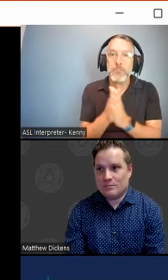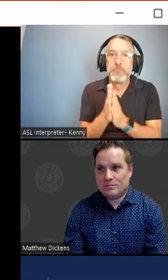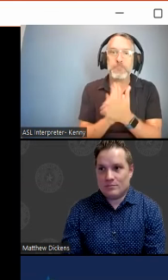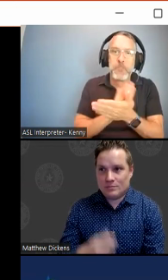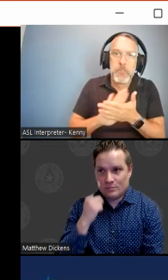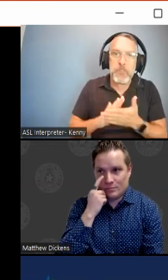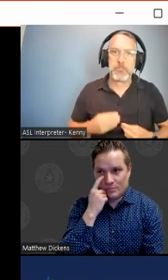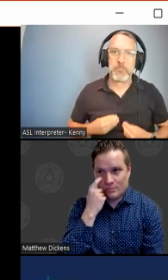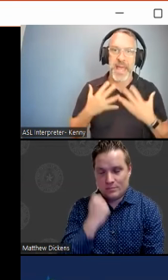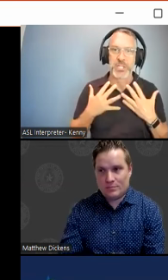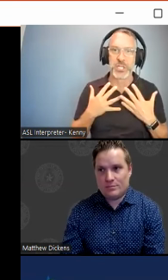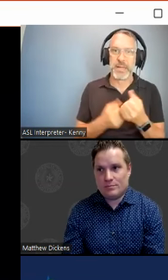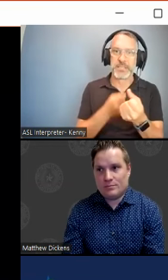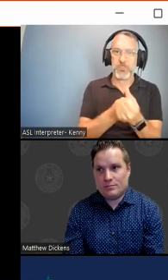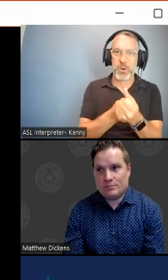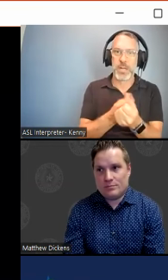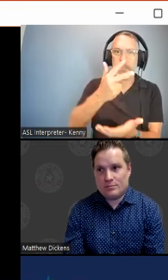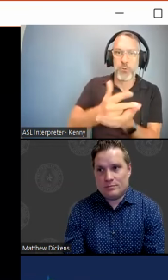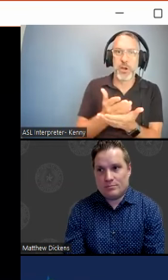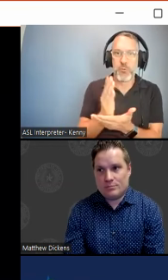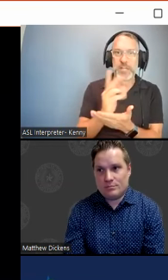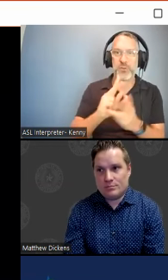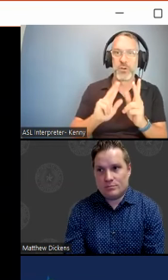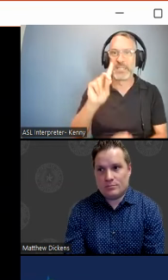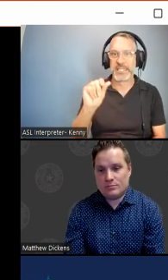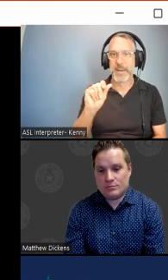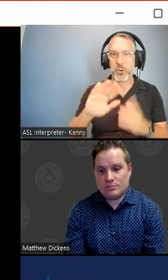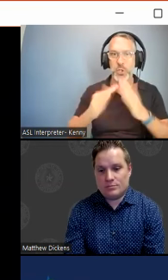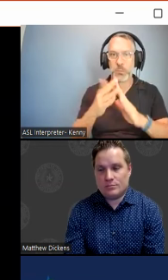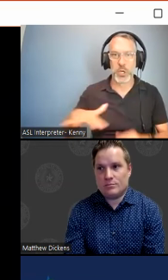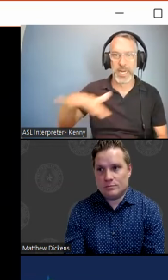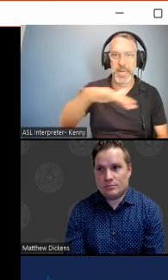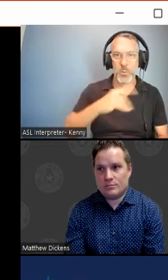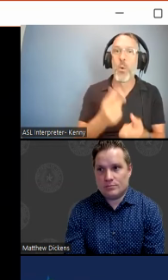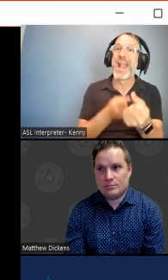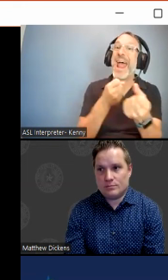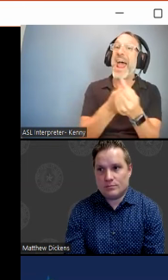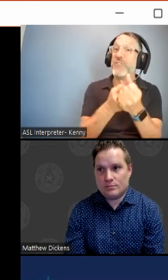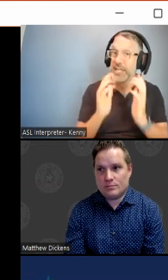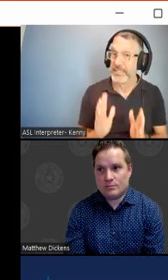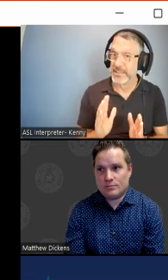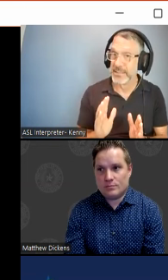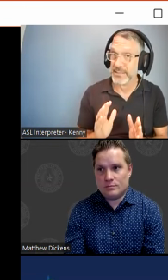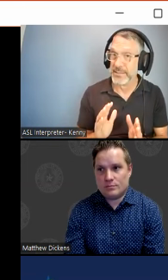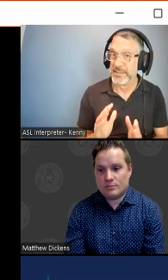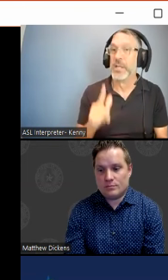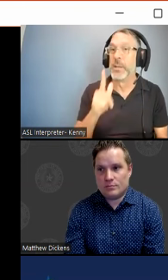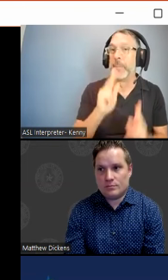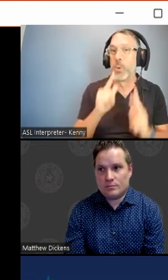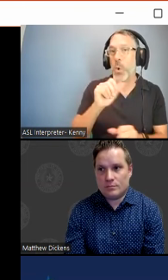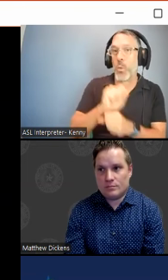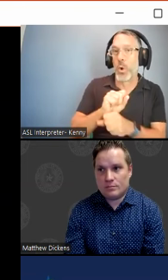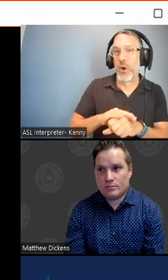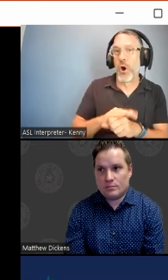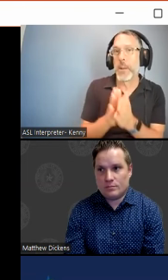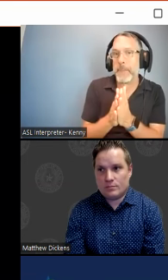about supporting the parking rights of the disabled community. So we want advocates. These are people who are working on a